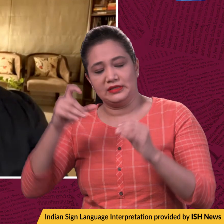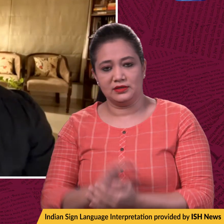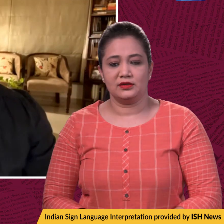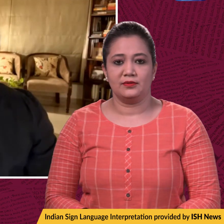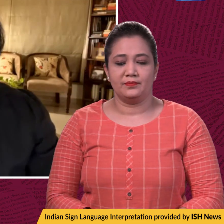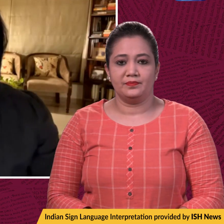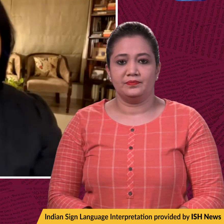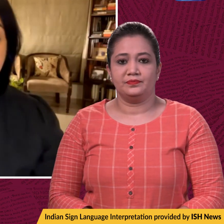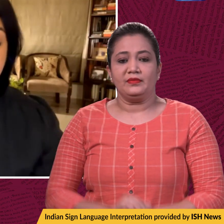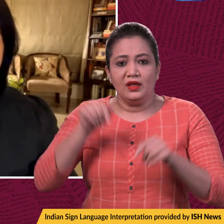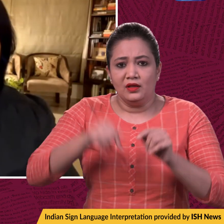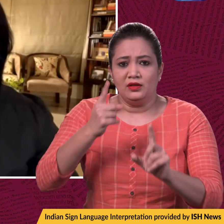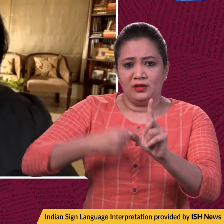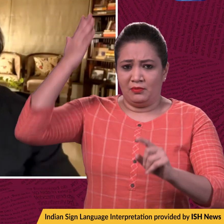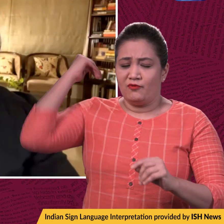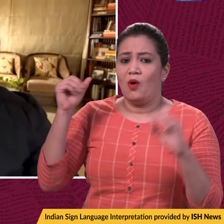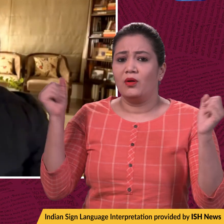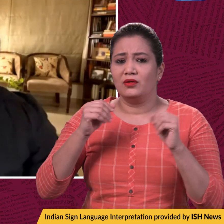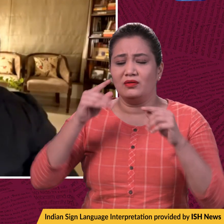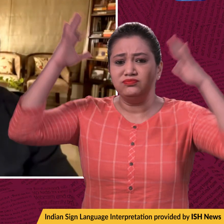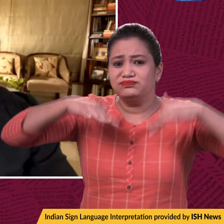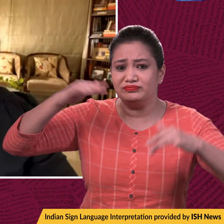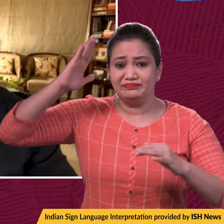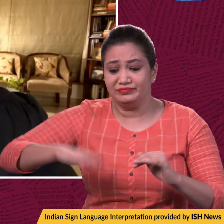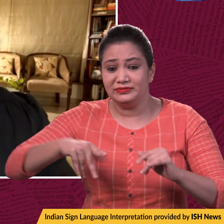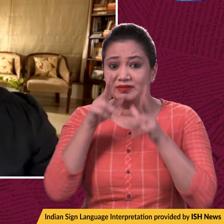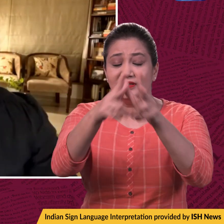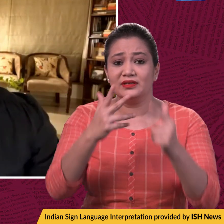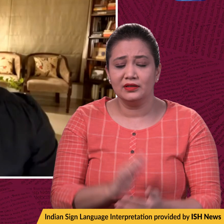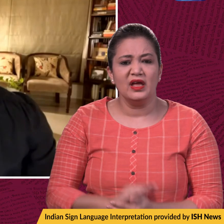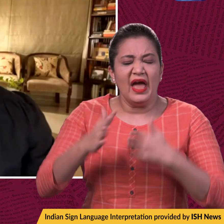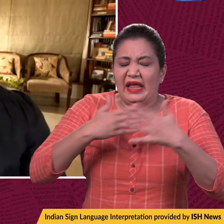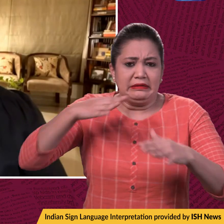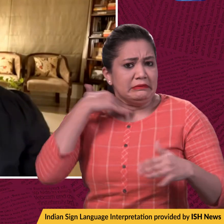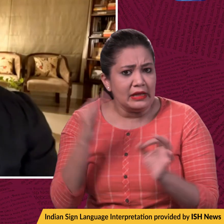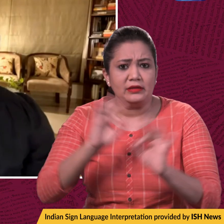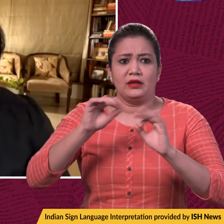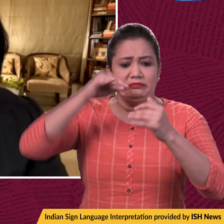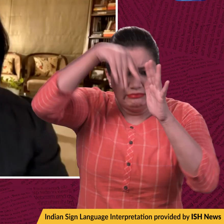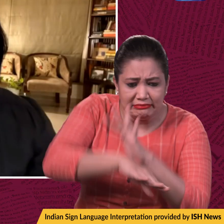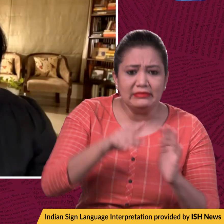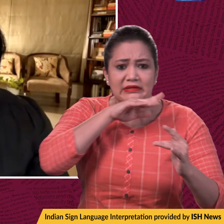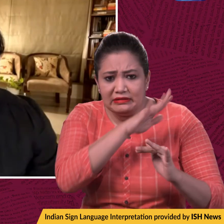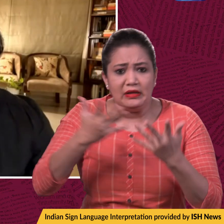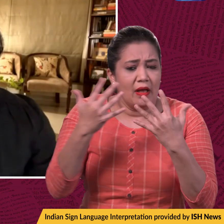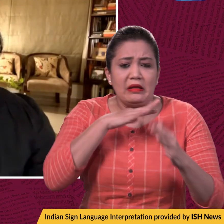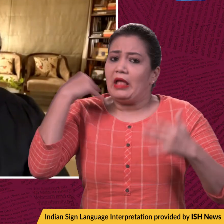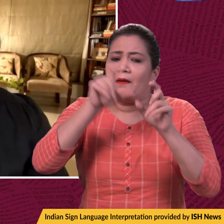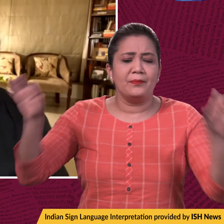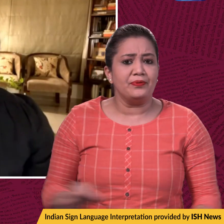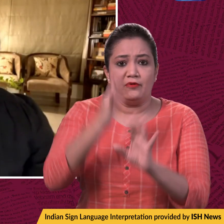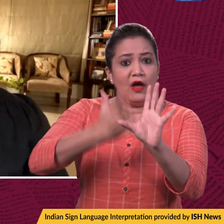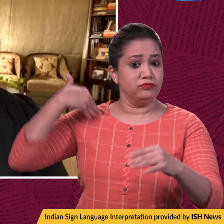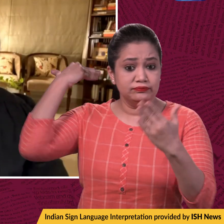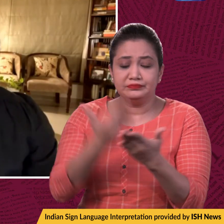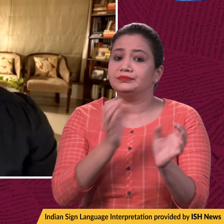classes. Remember, in this year, in the monsoon session, the central government informed Parliament that there have been no deaths due to manual scavenging at all in